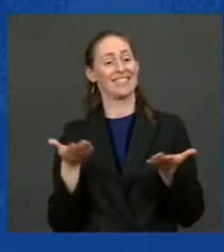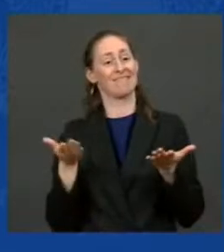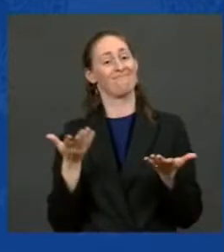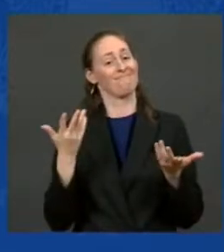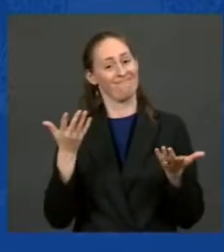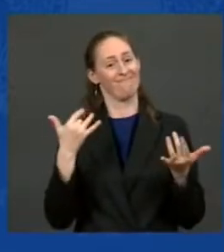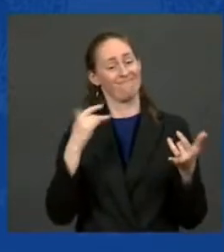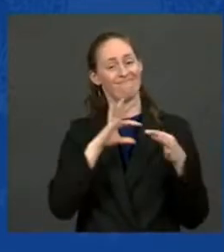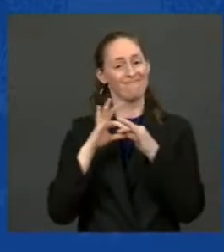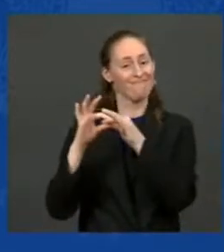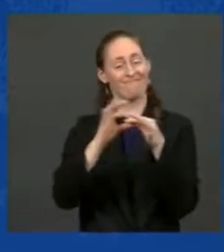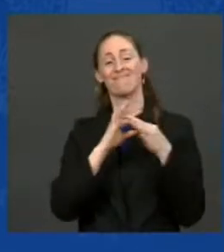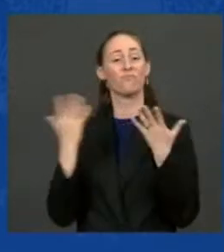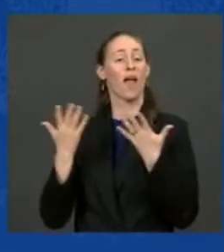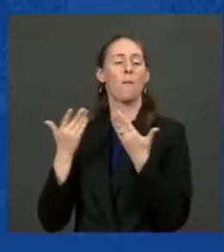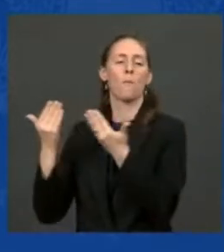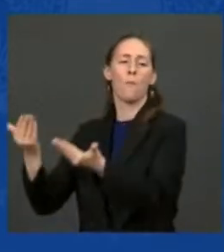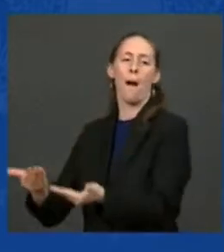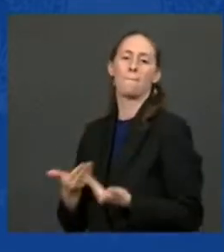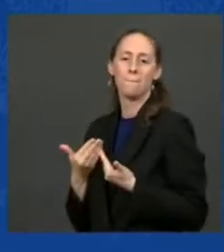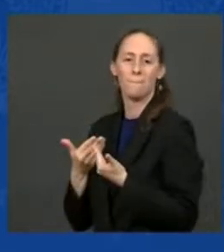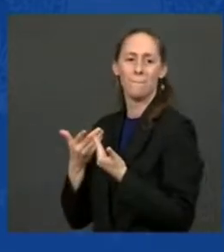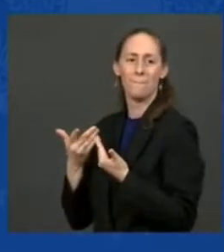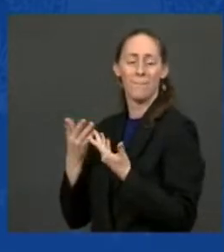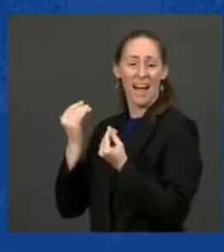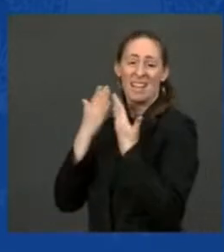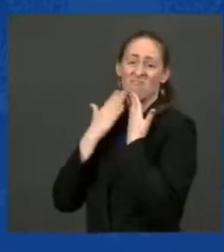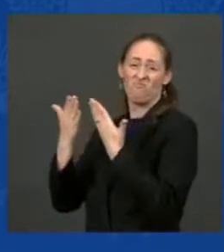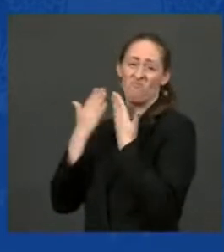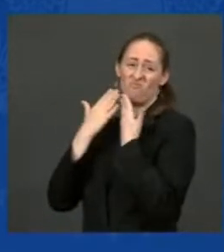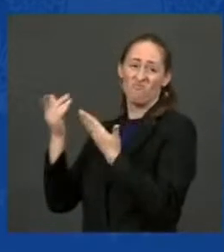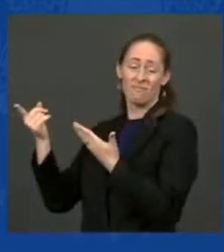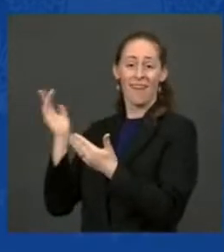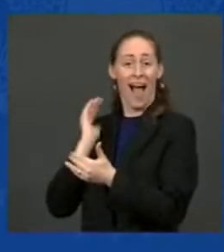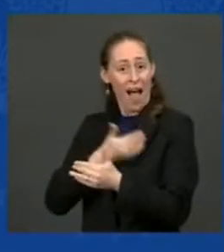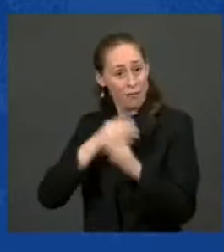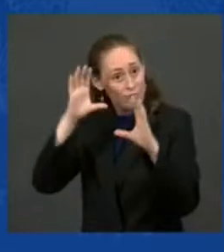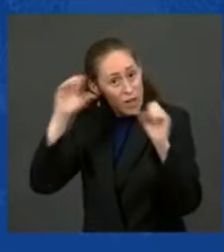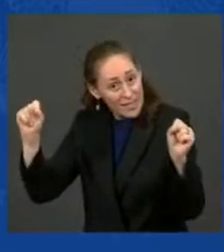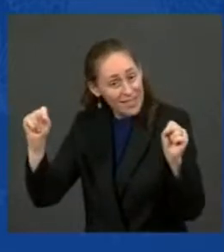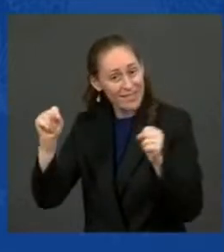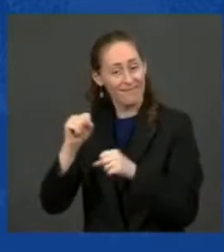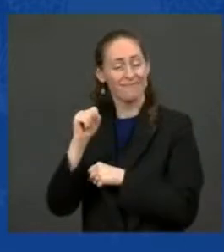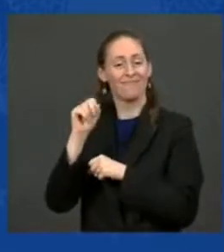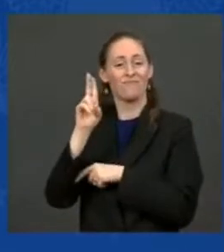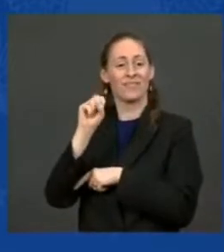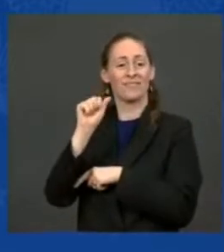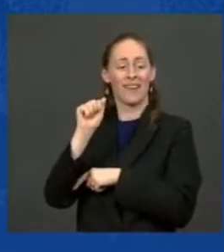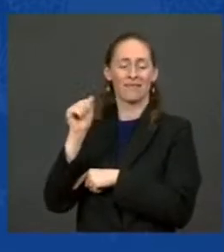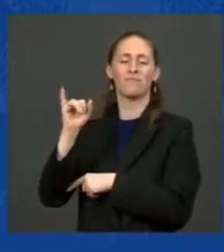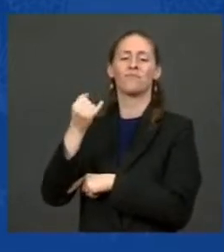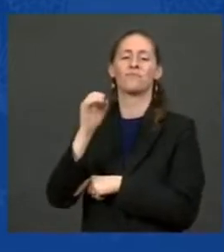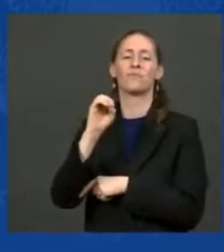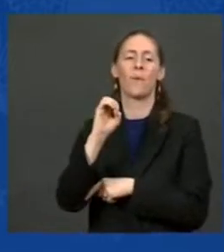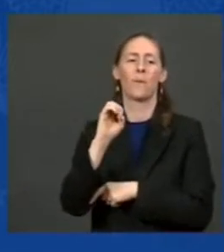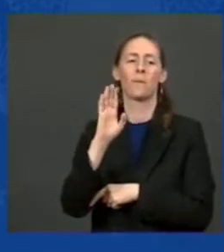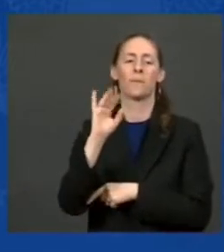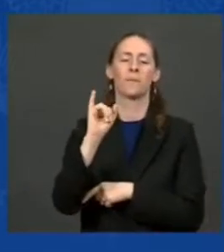in welcoming and thanking our President of the United States, Joseph R. Biden.